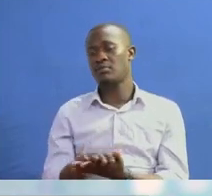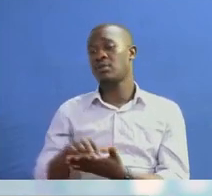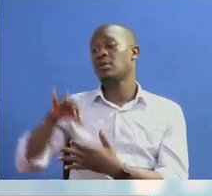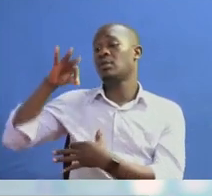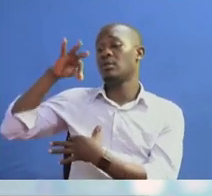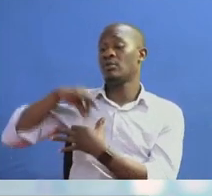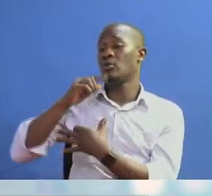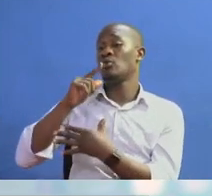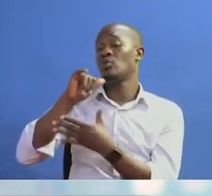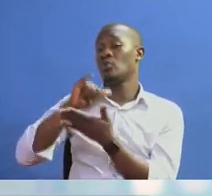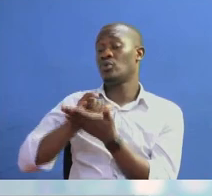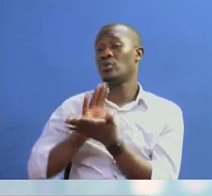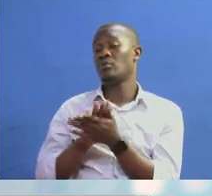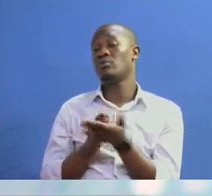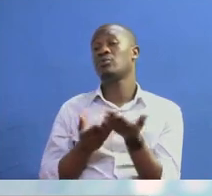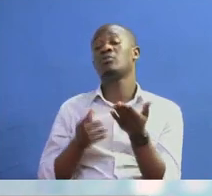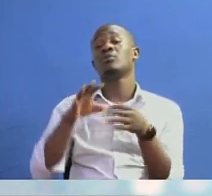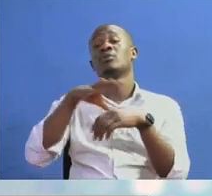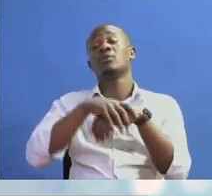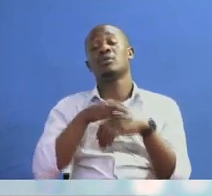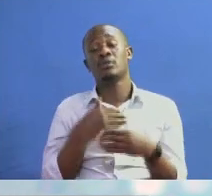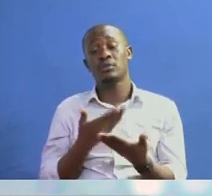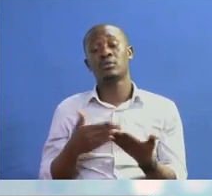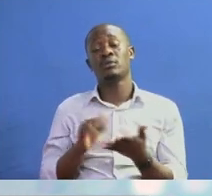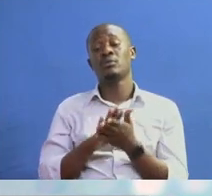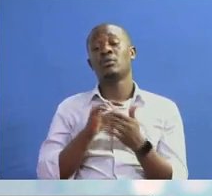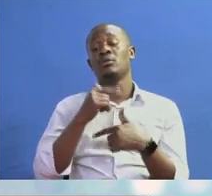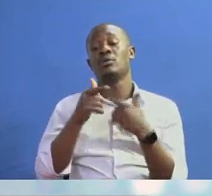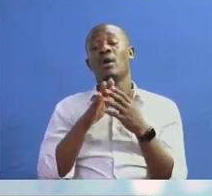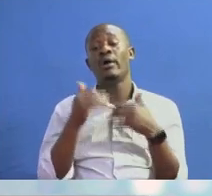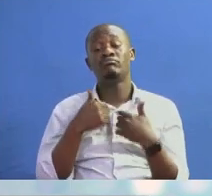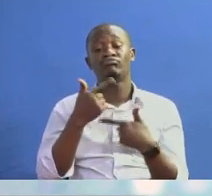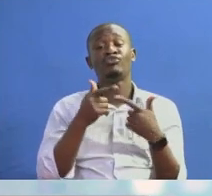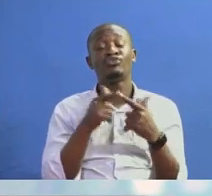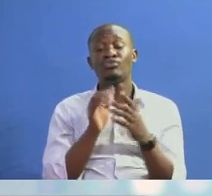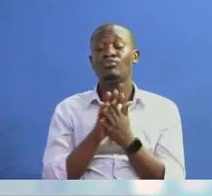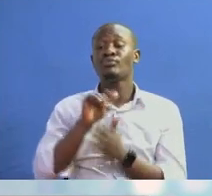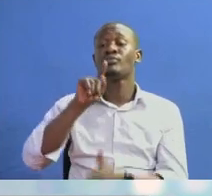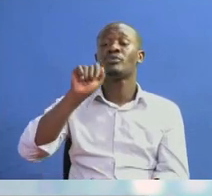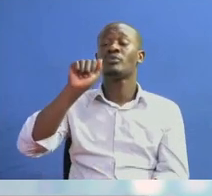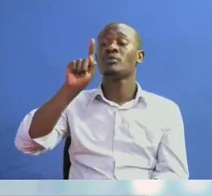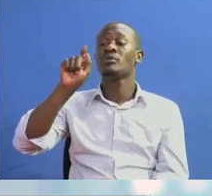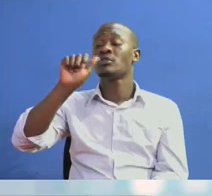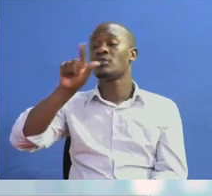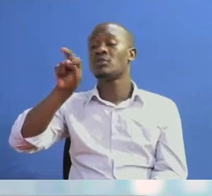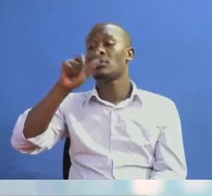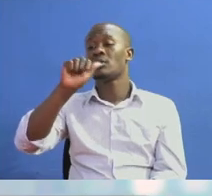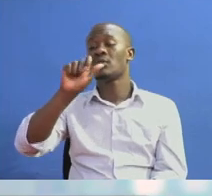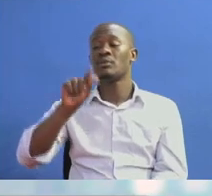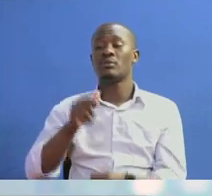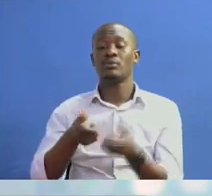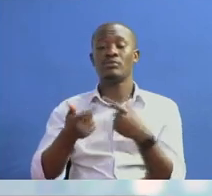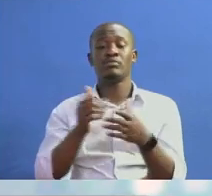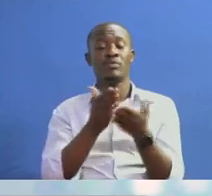mm-hmm. so that we can export these products and we will not have to go to Kitengela. Mm-hmm. It is brought to most